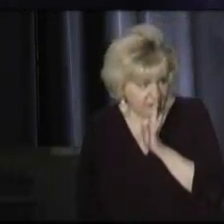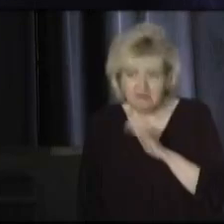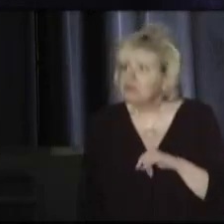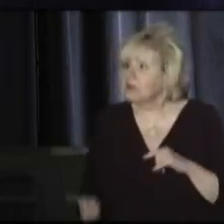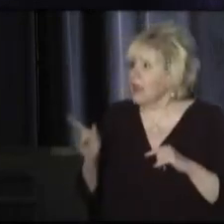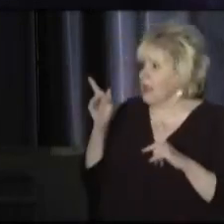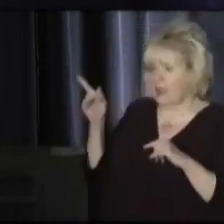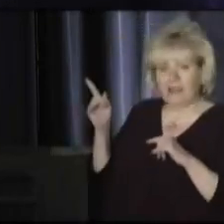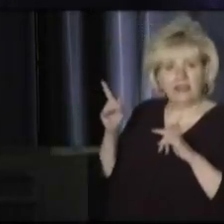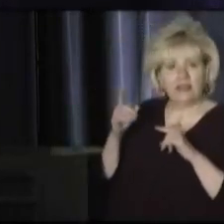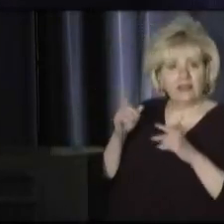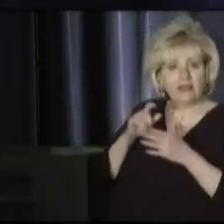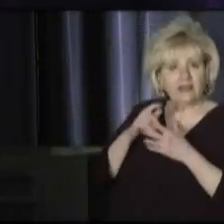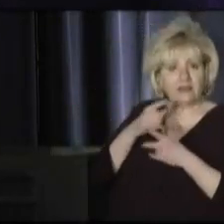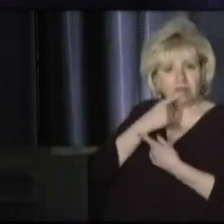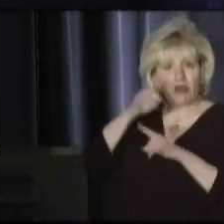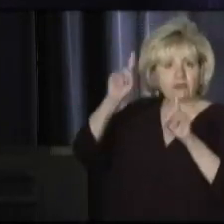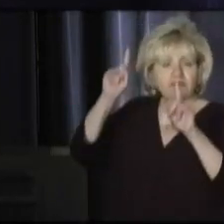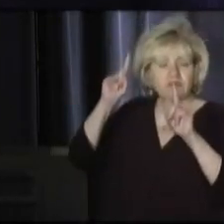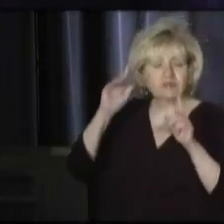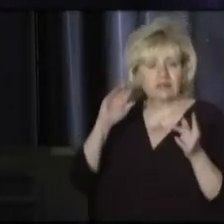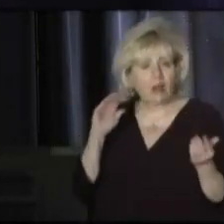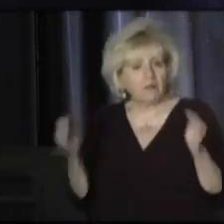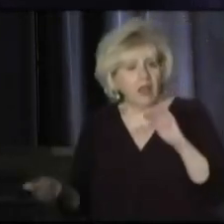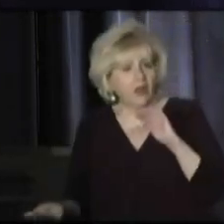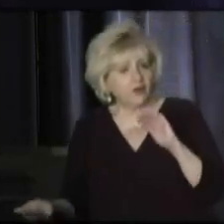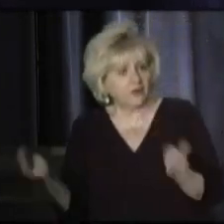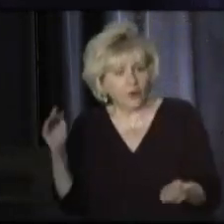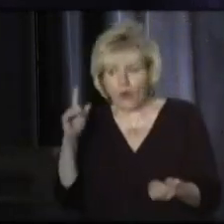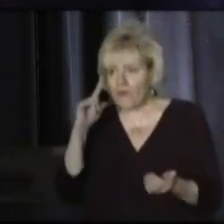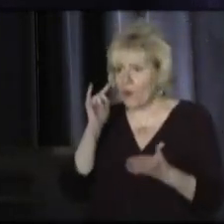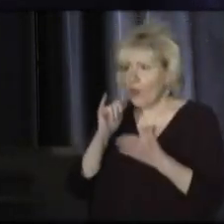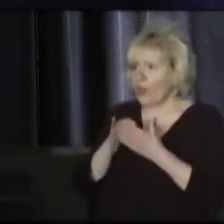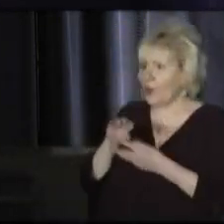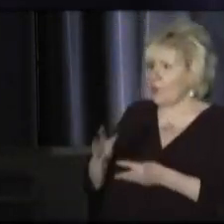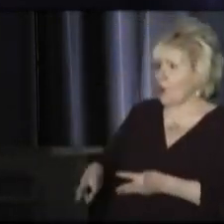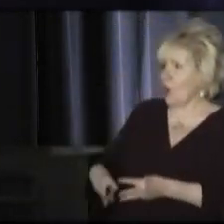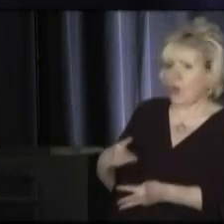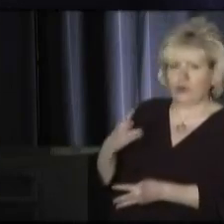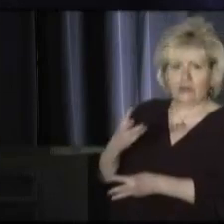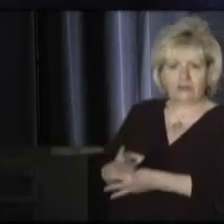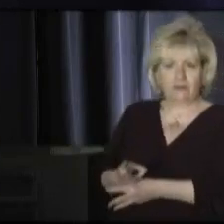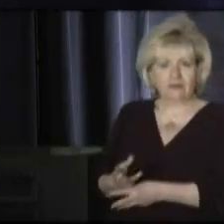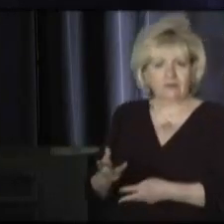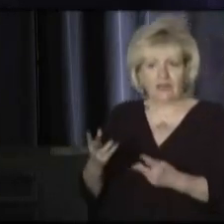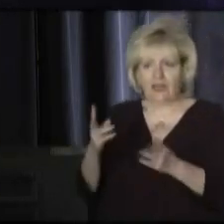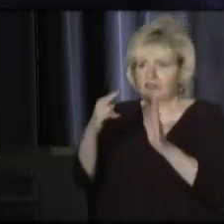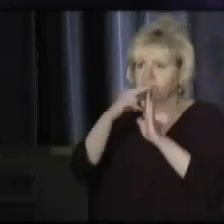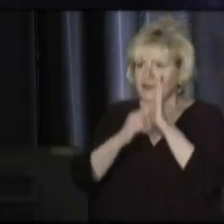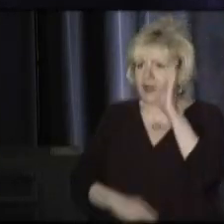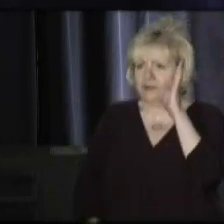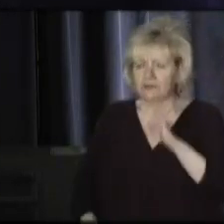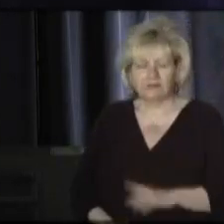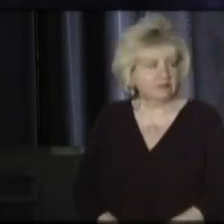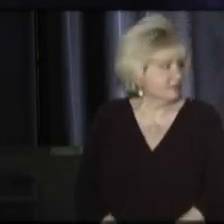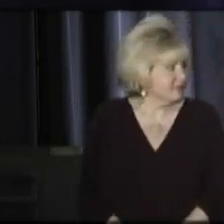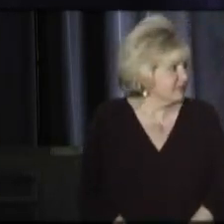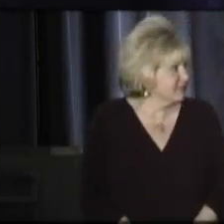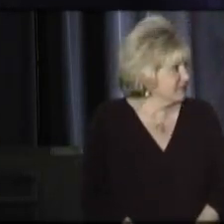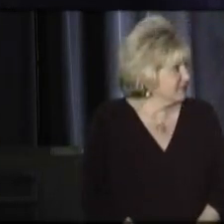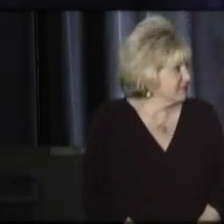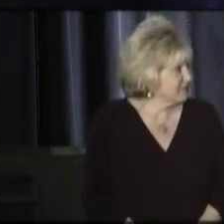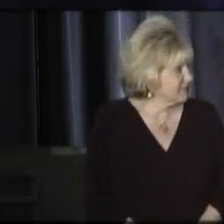sharing. I left the cabin. Branches and soil snapped under my feet as I walked towards the beach.